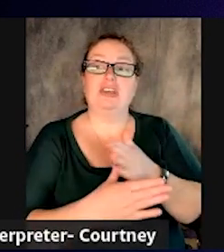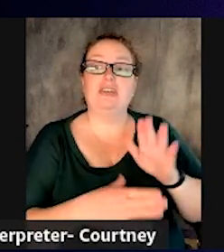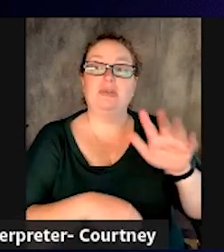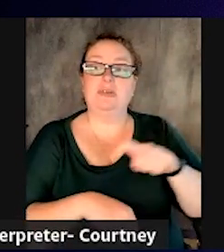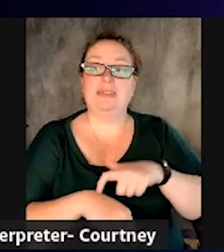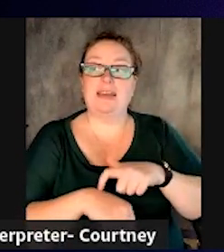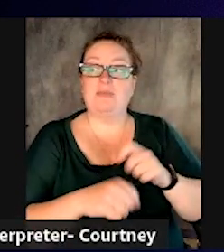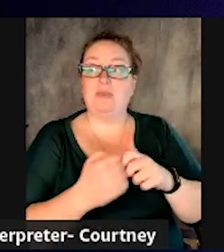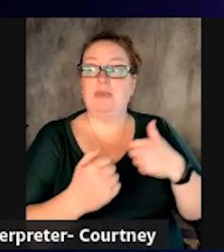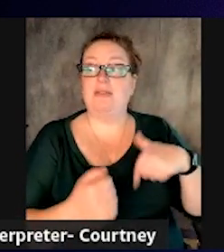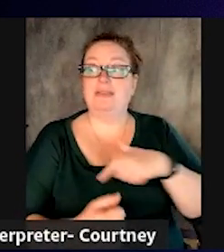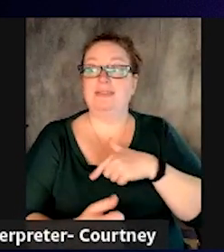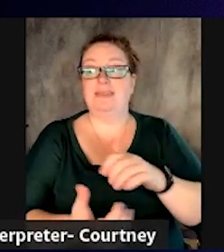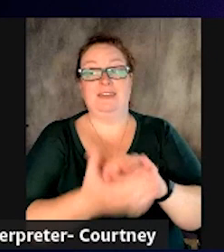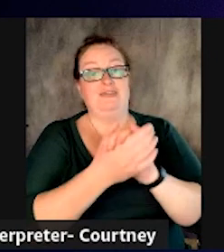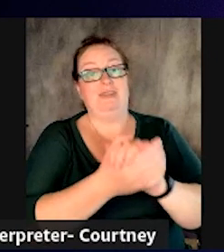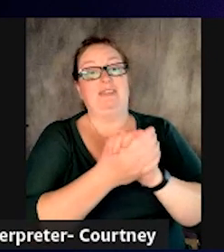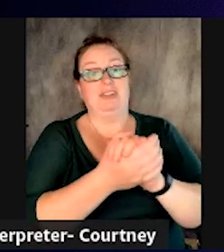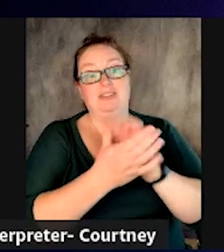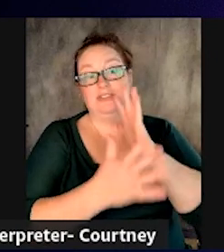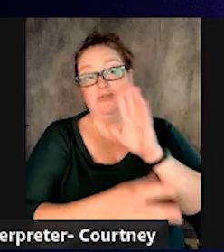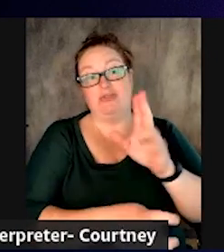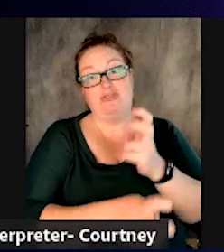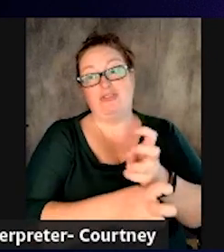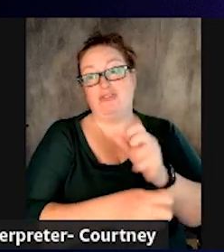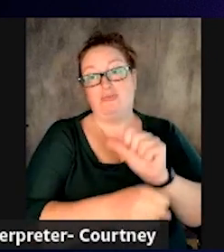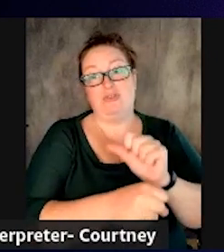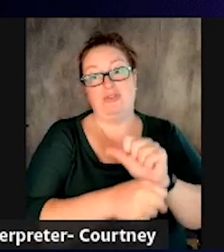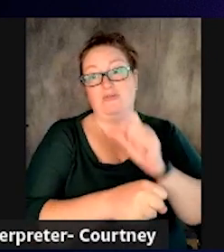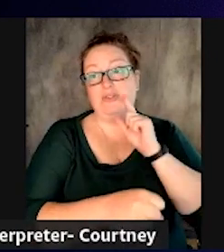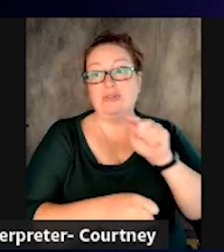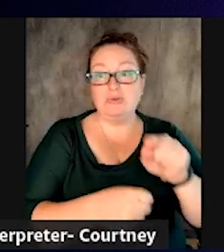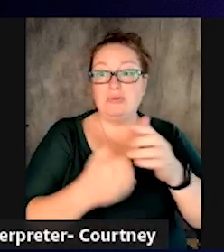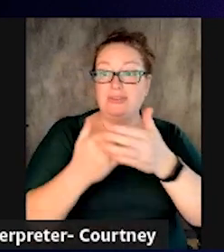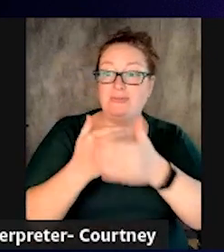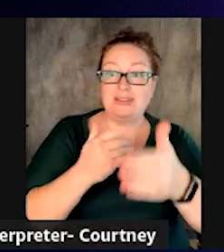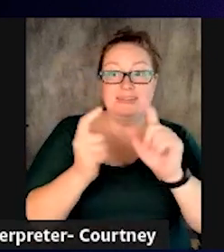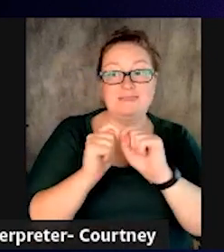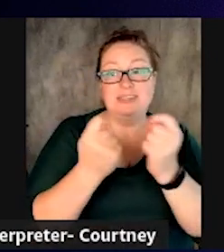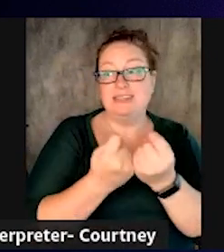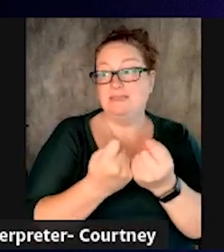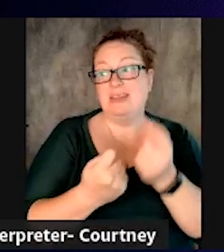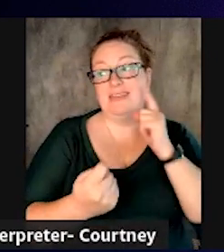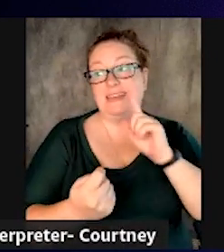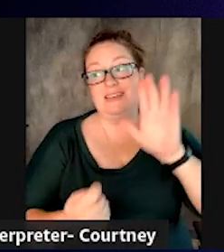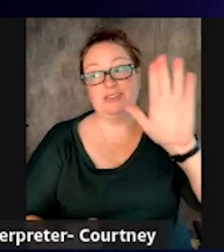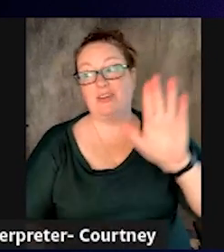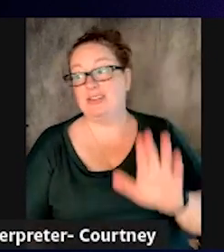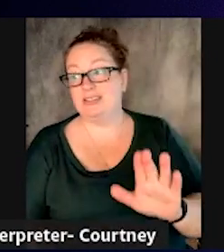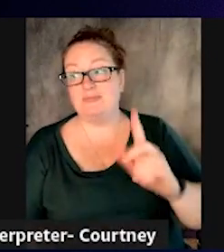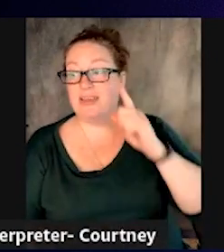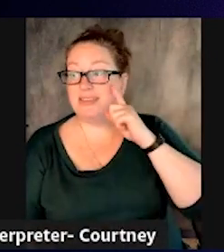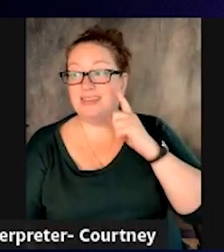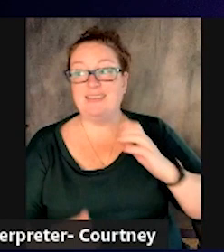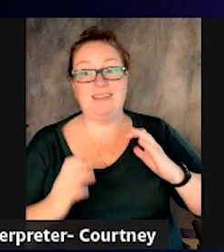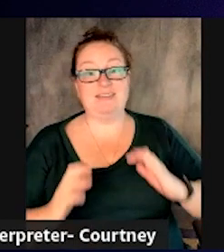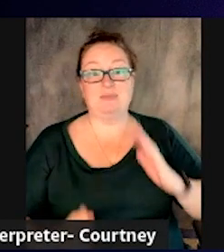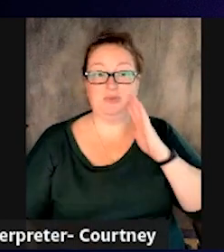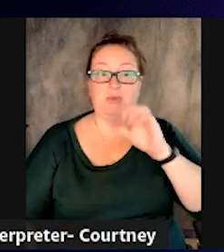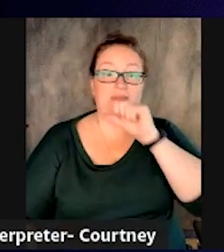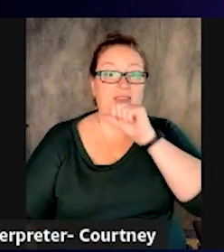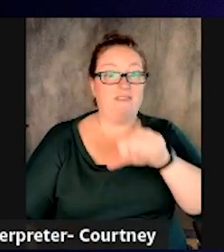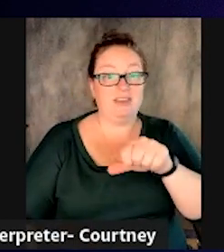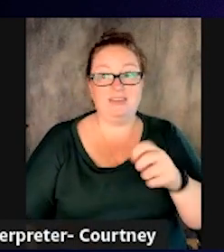I mean, congratulations on the hard work that you and the rest of the team have done. I think this is awesome. I think our customers are really going to love it. This is going to